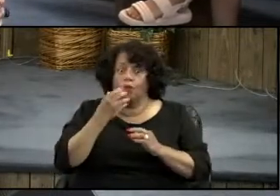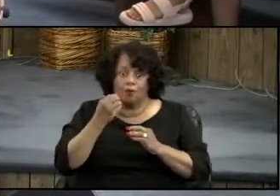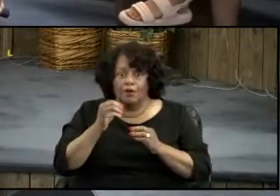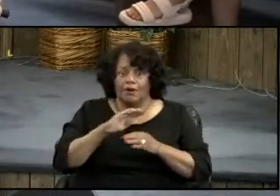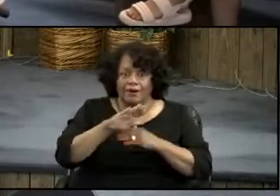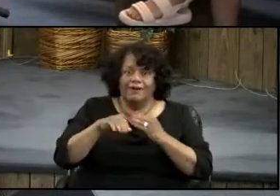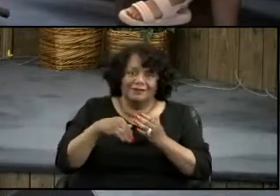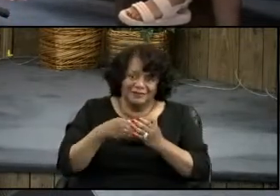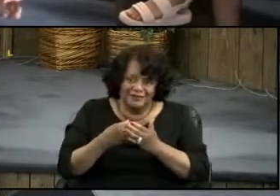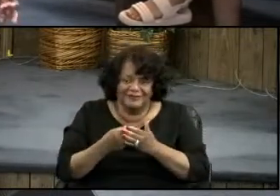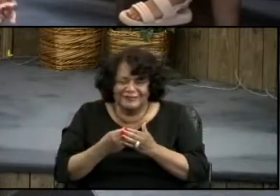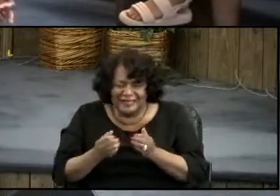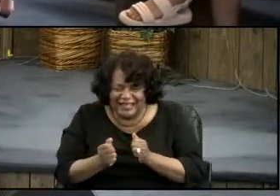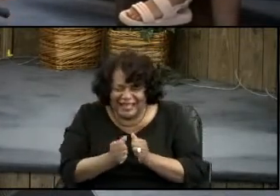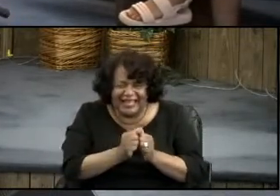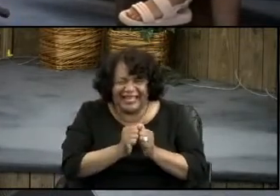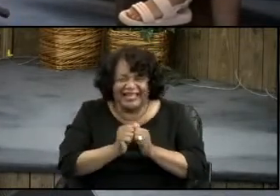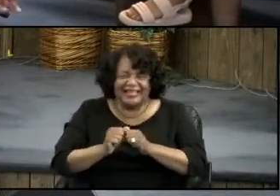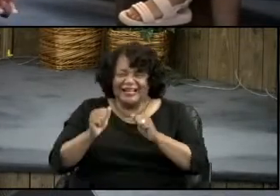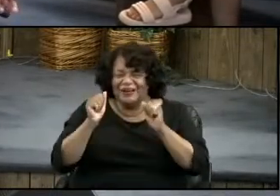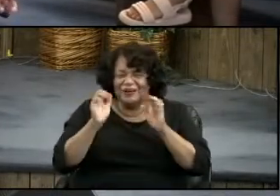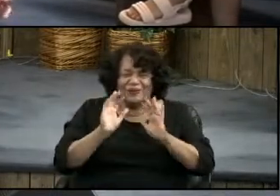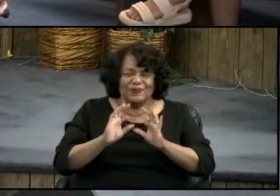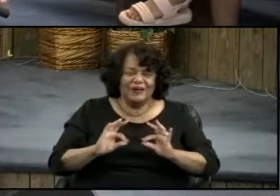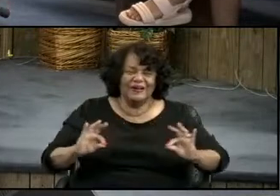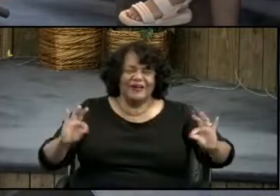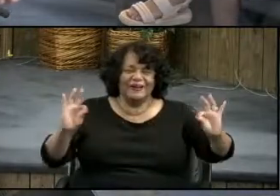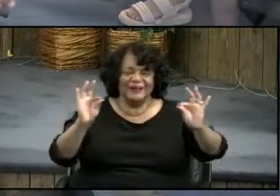lovely. Lord, you're all together. All together